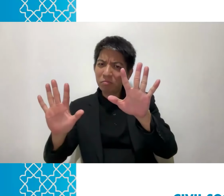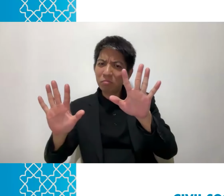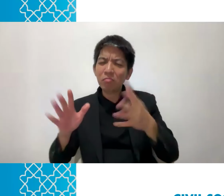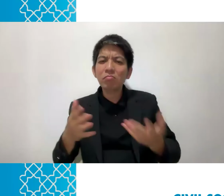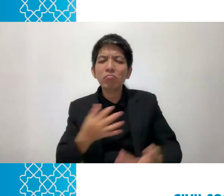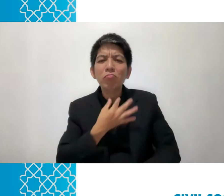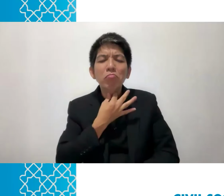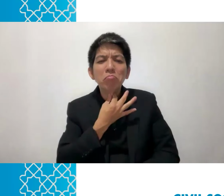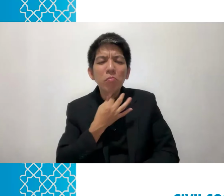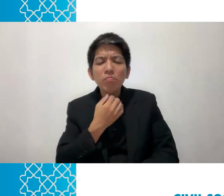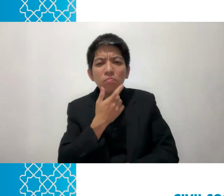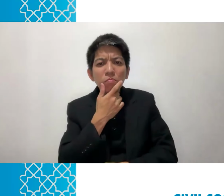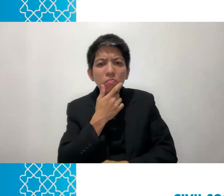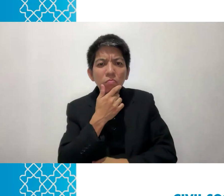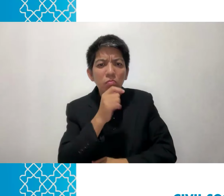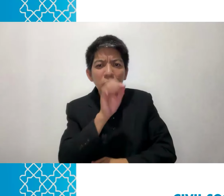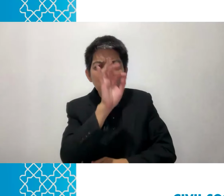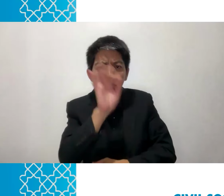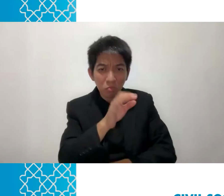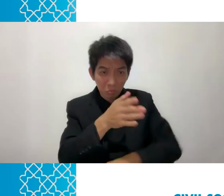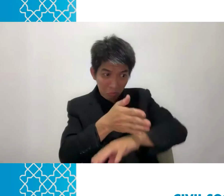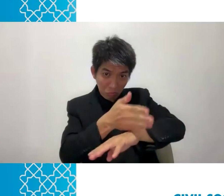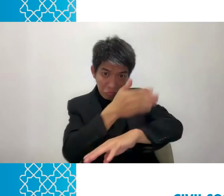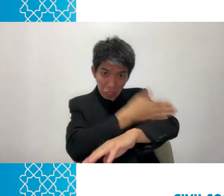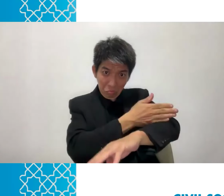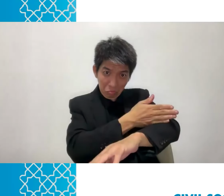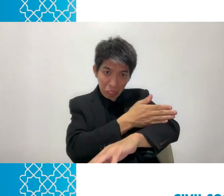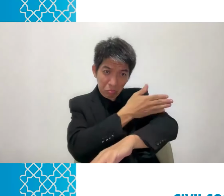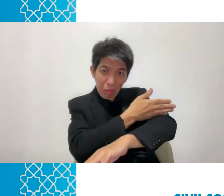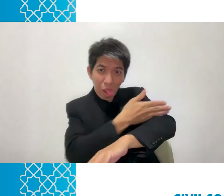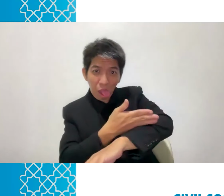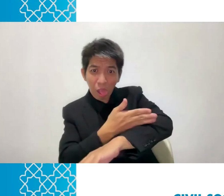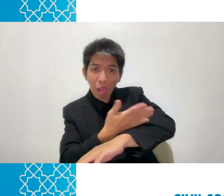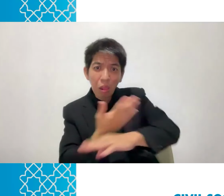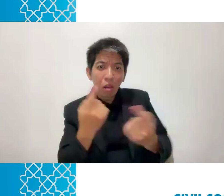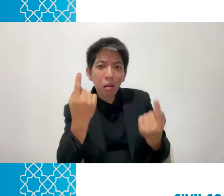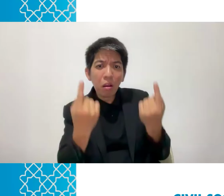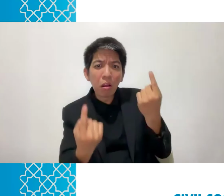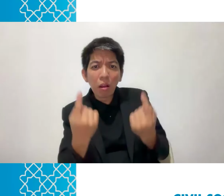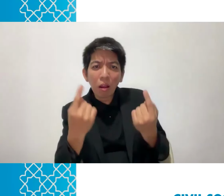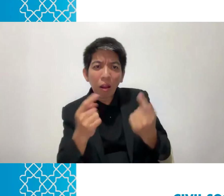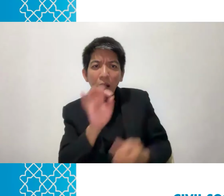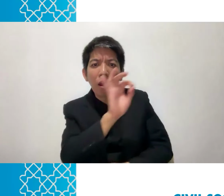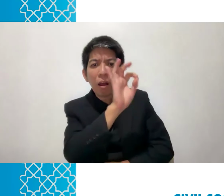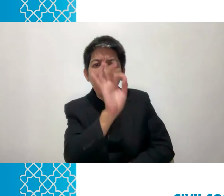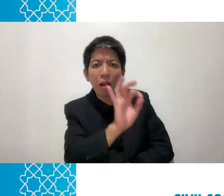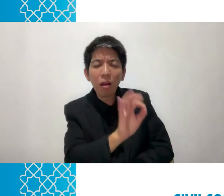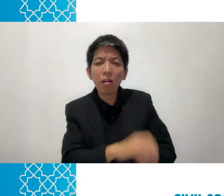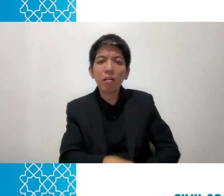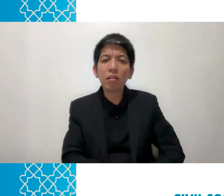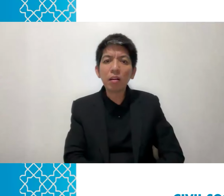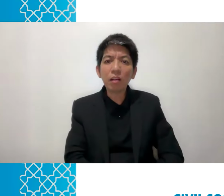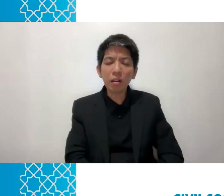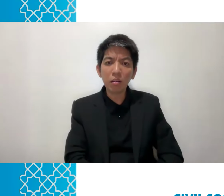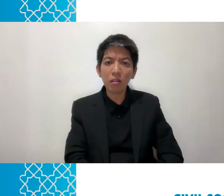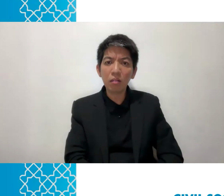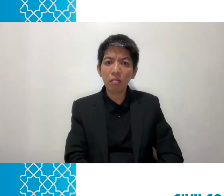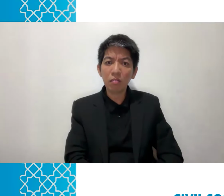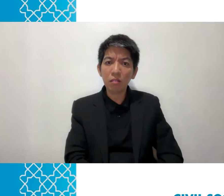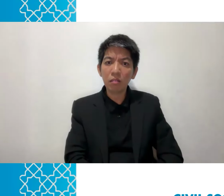if they're gonna like put the different scores on those routes. And also what's the one thing that